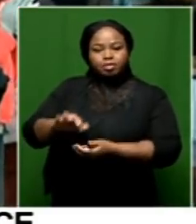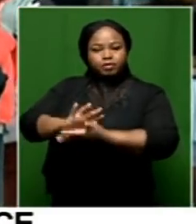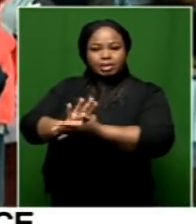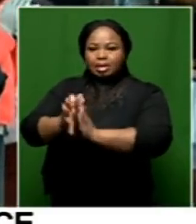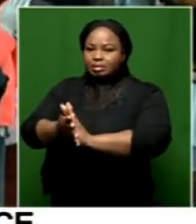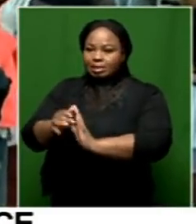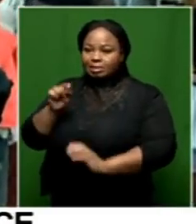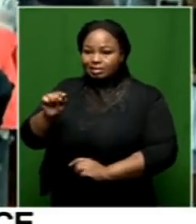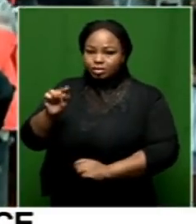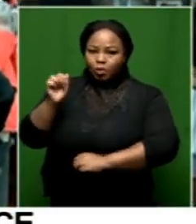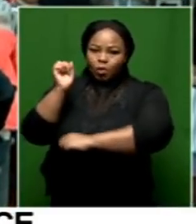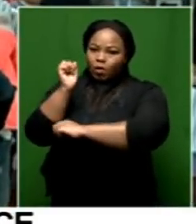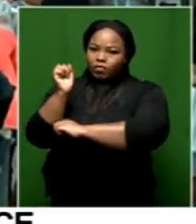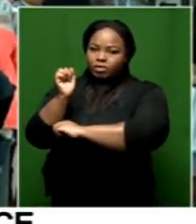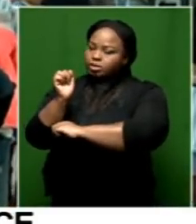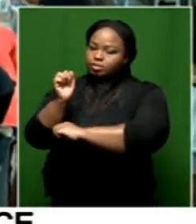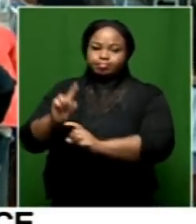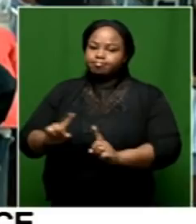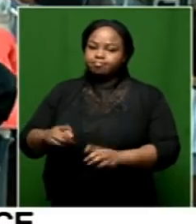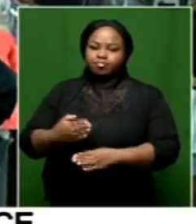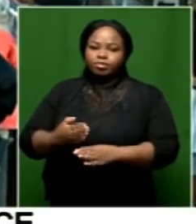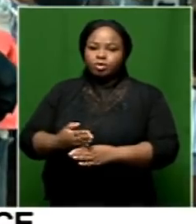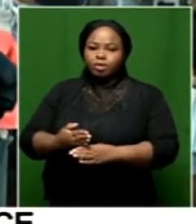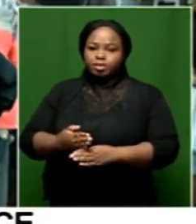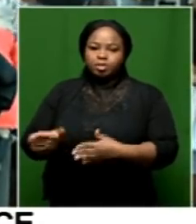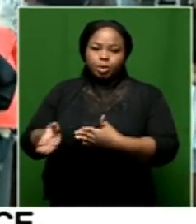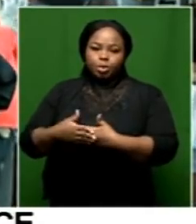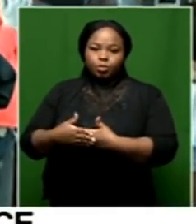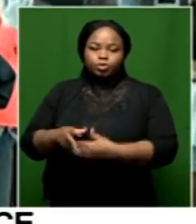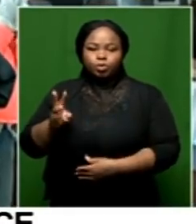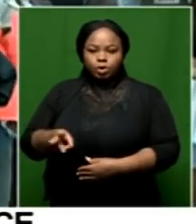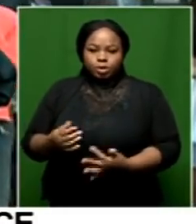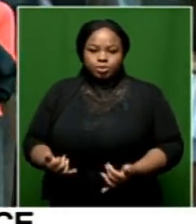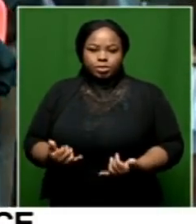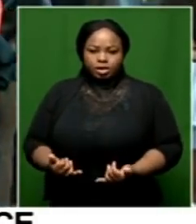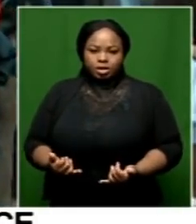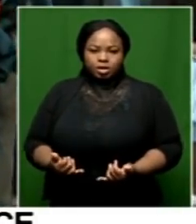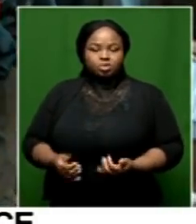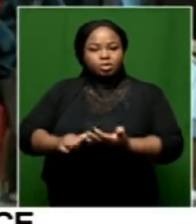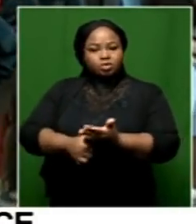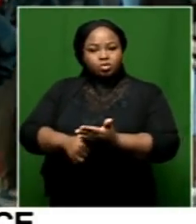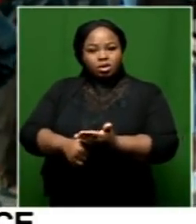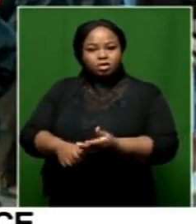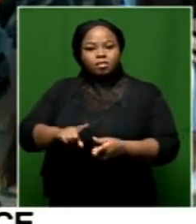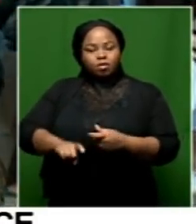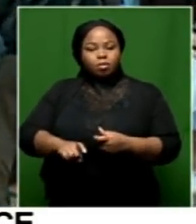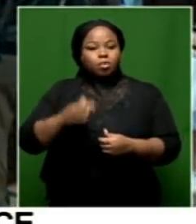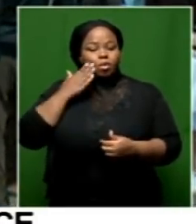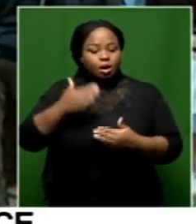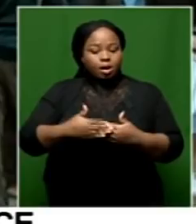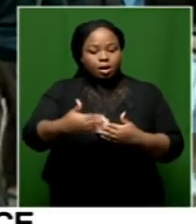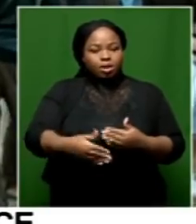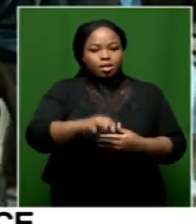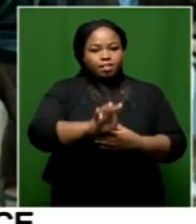SASSA, those will not be operating today. Those grants will be paid out from the 3rd